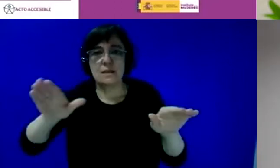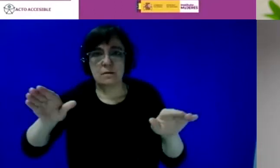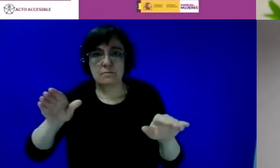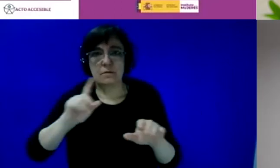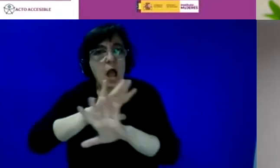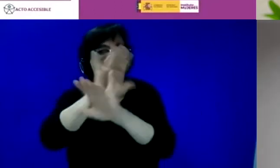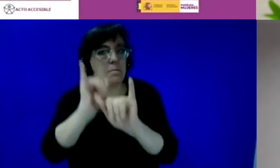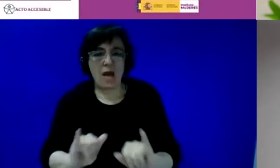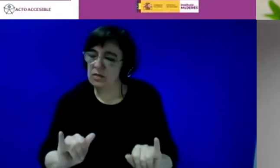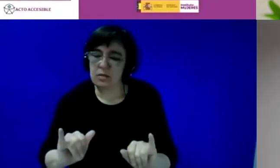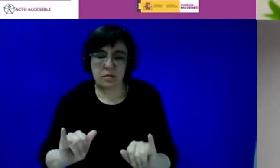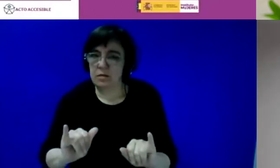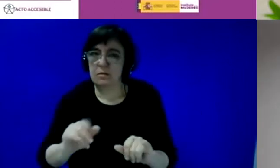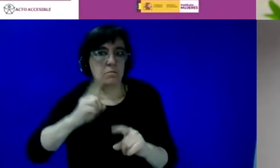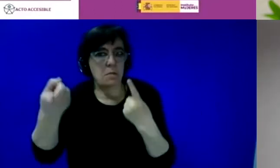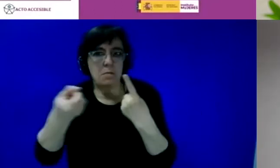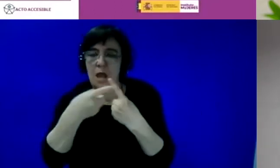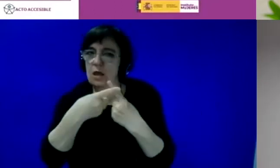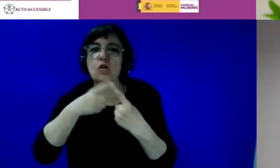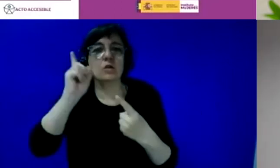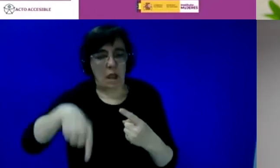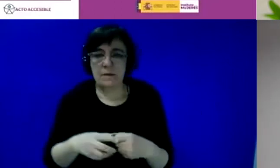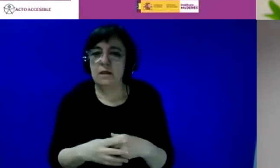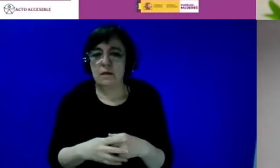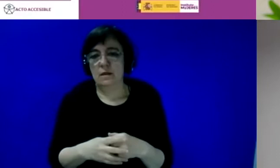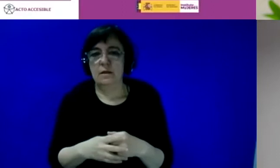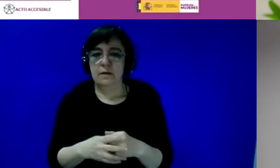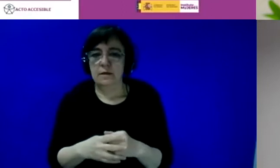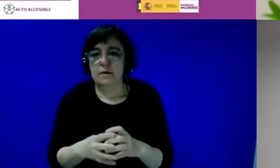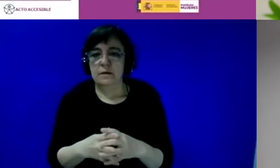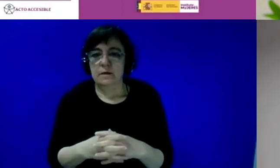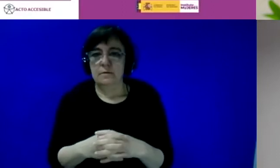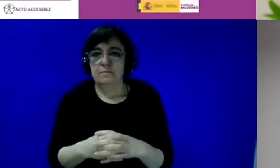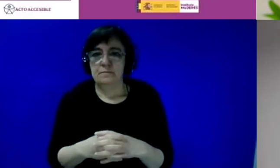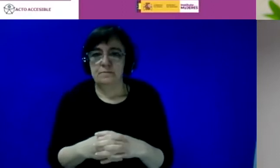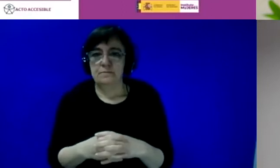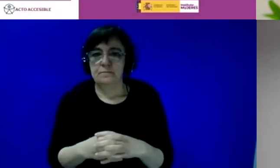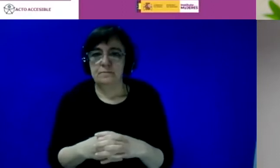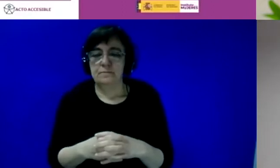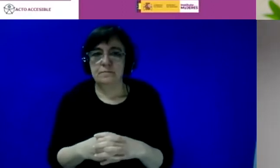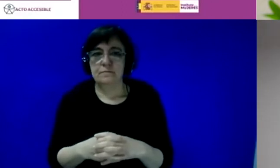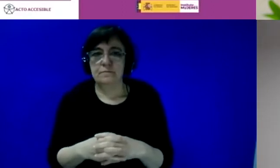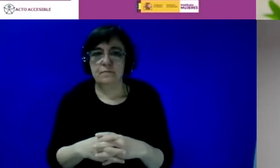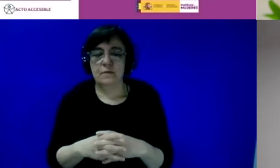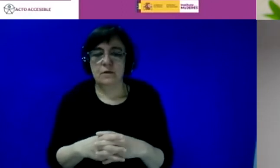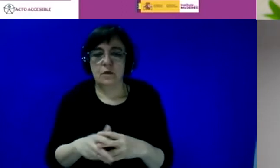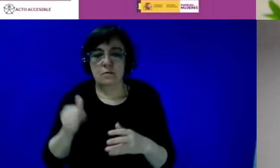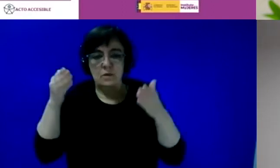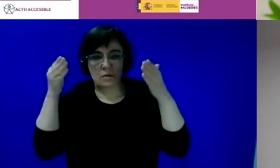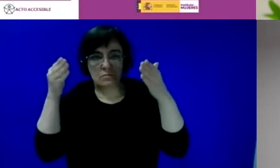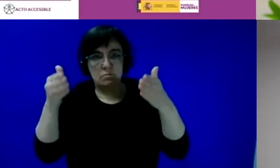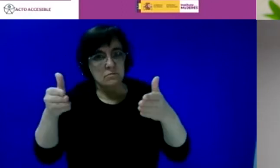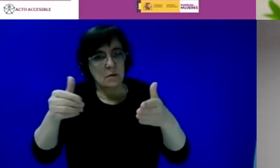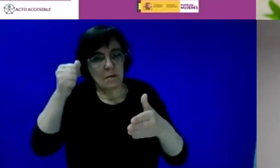disabilities. We built up from the beginning a list of guidelines and tools on inclusive humanitarian action.